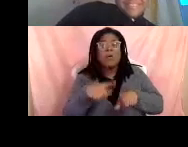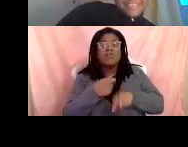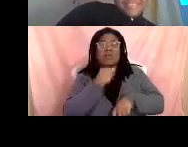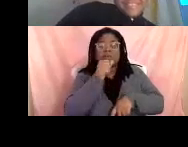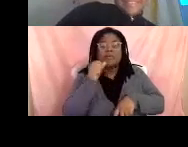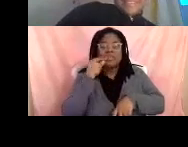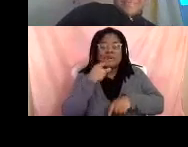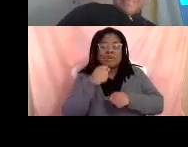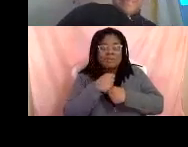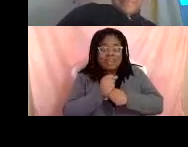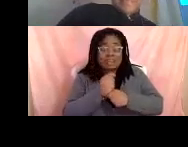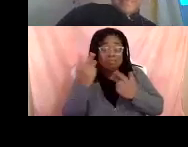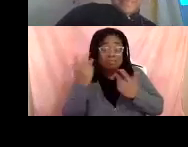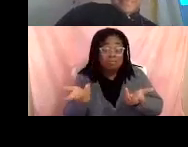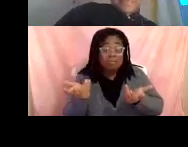he's made.